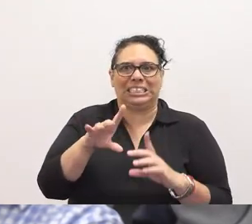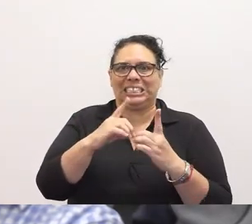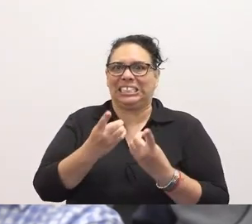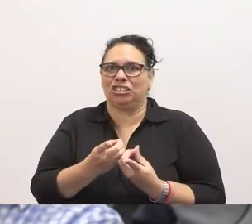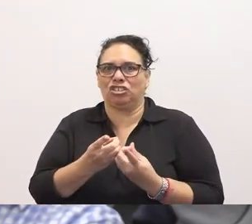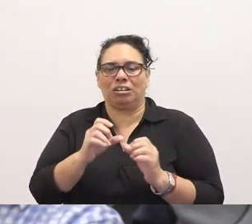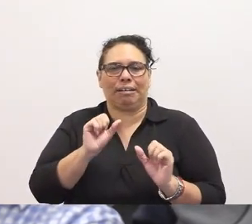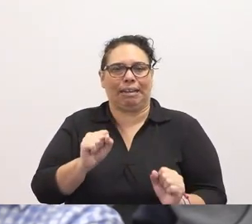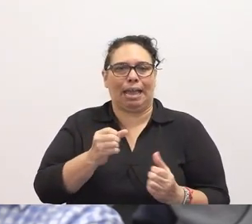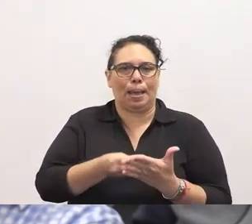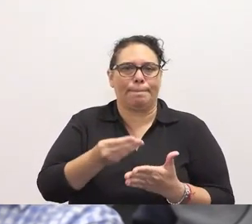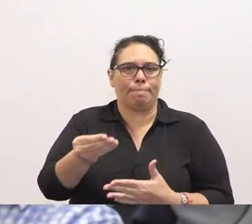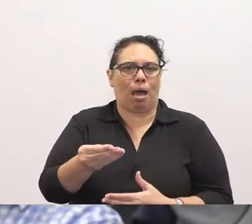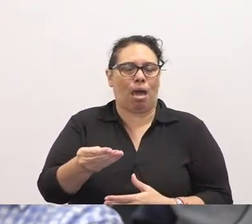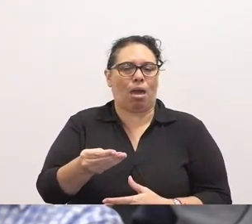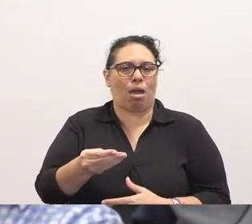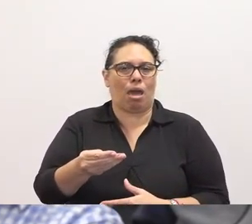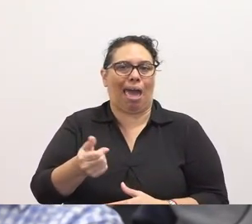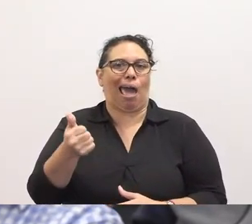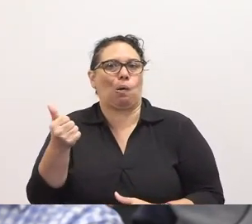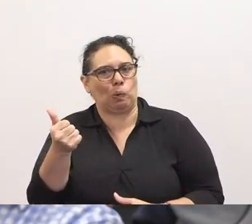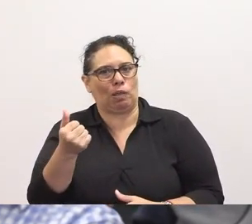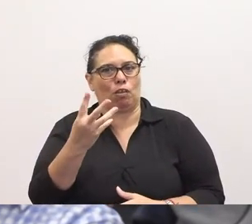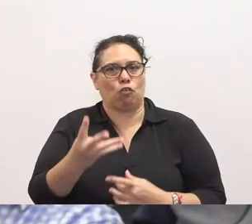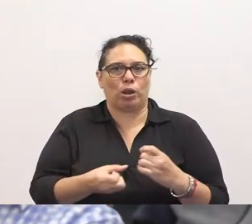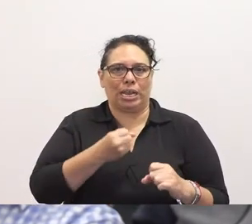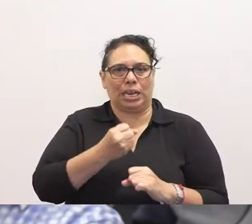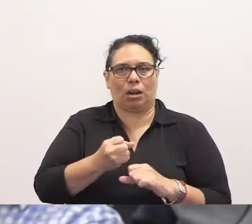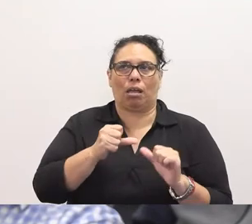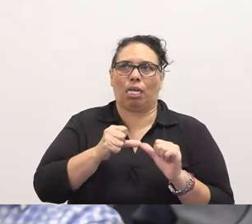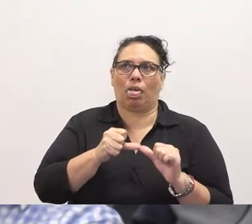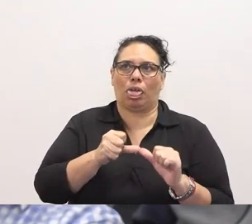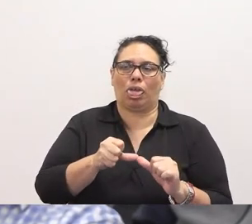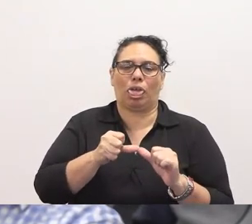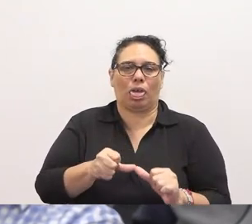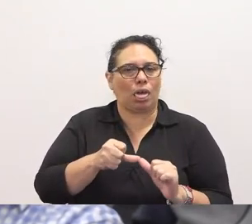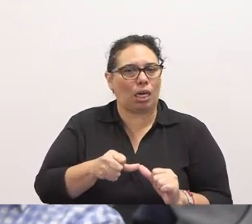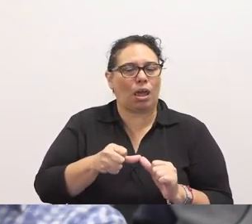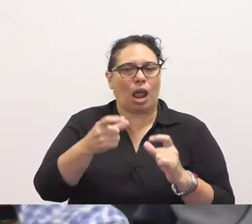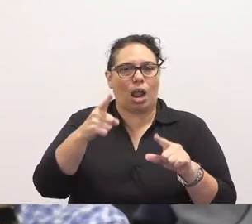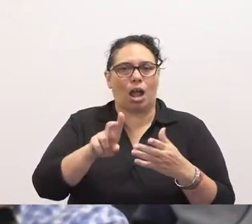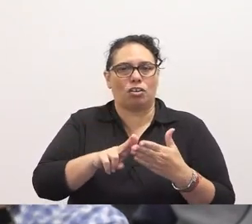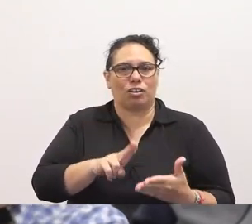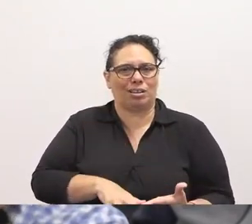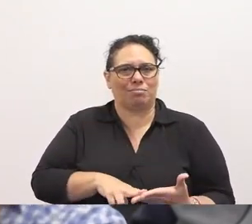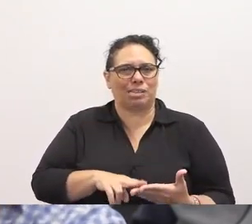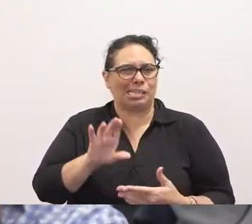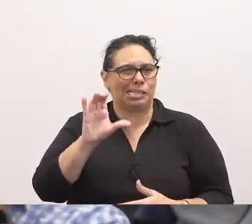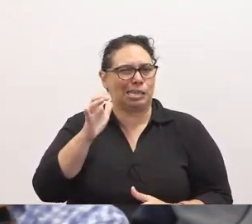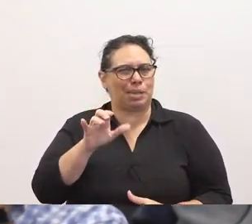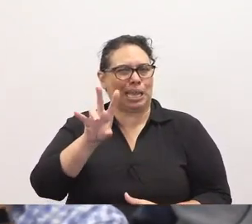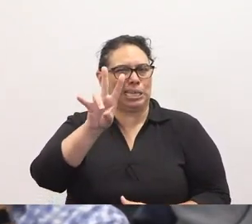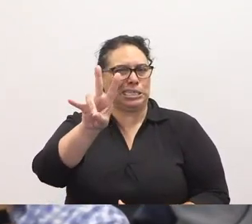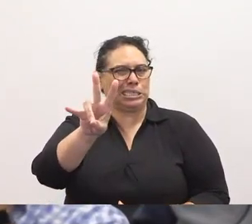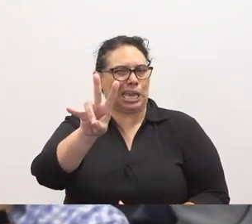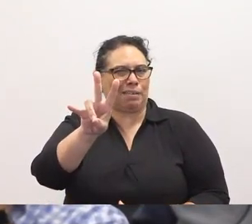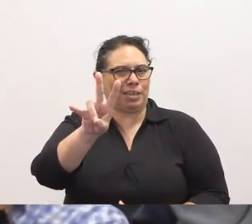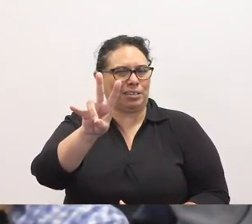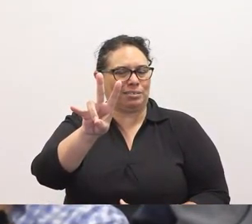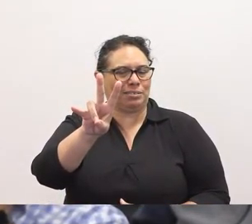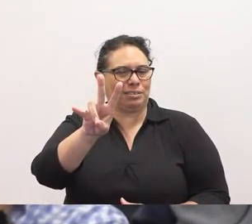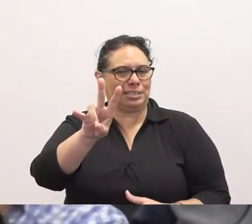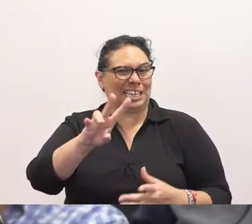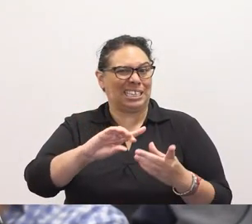4-year perpetual contract, but that sounds like a 7-digit number. And this is taxpayer